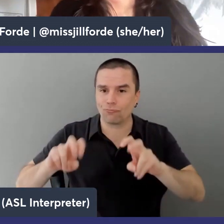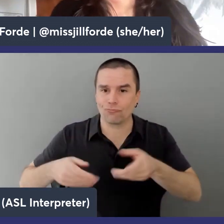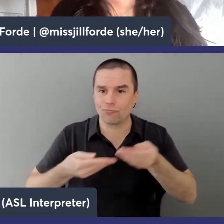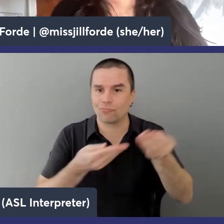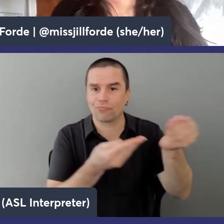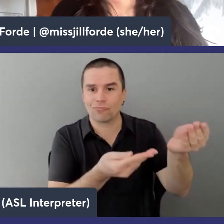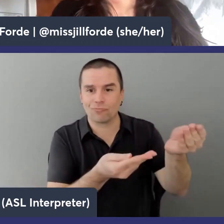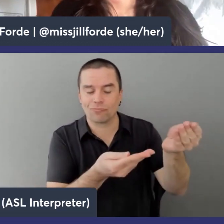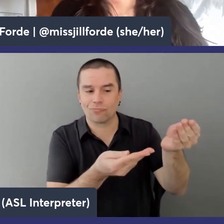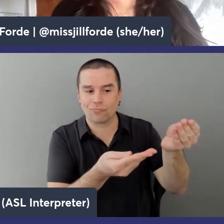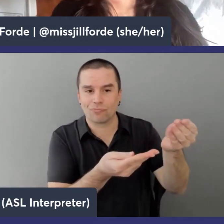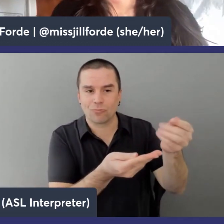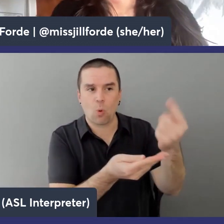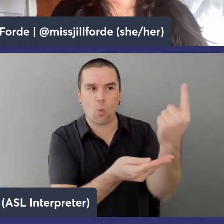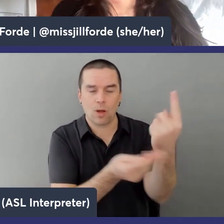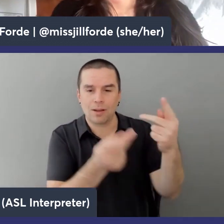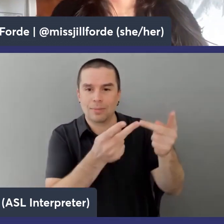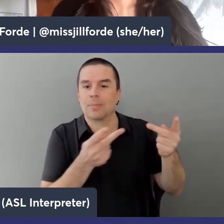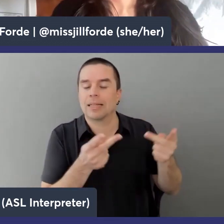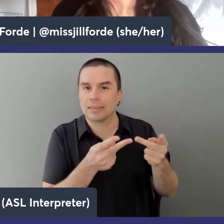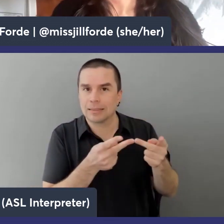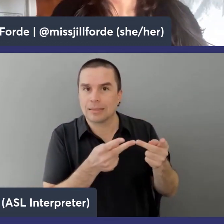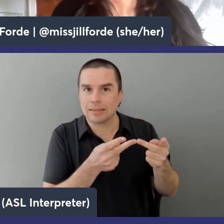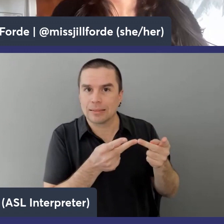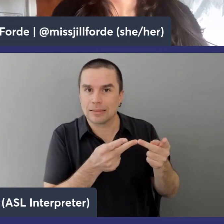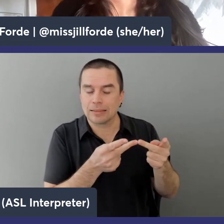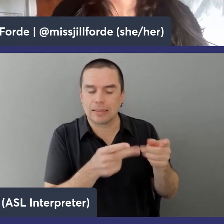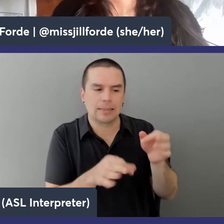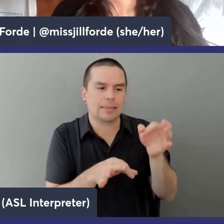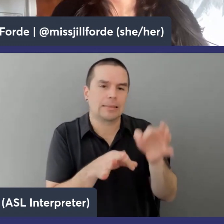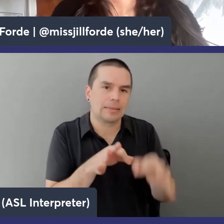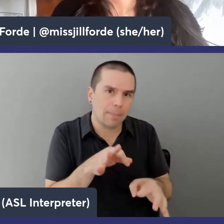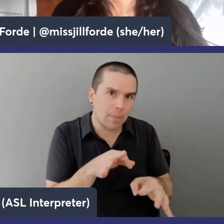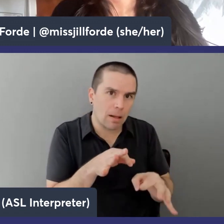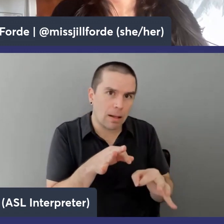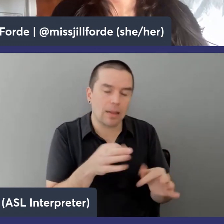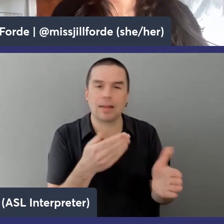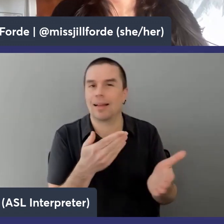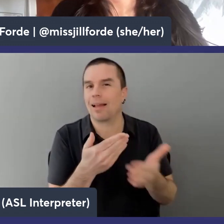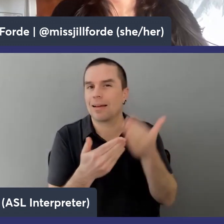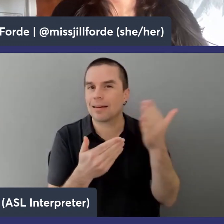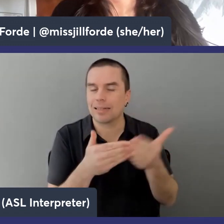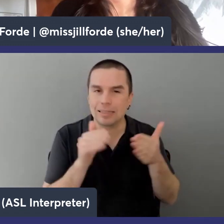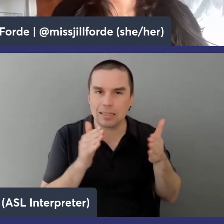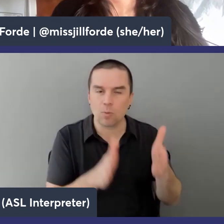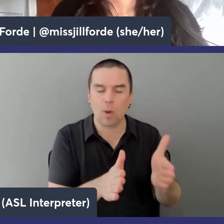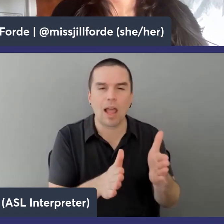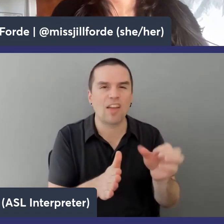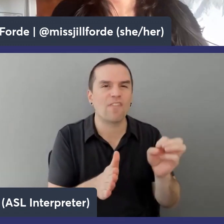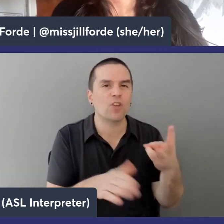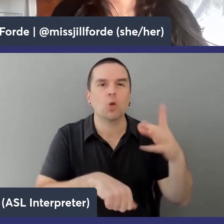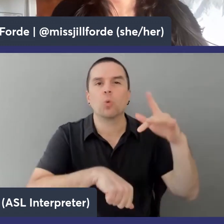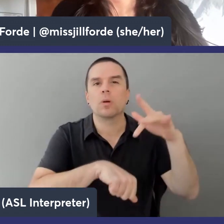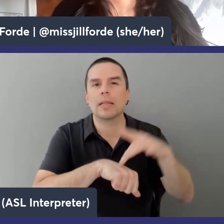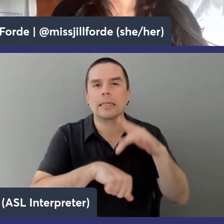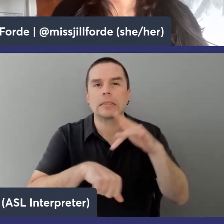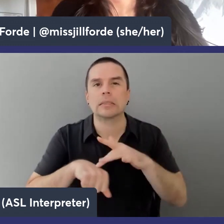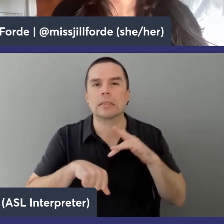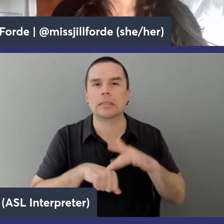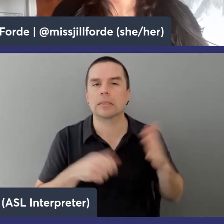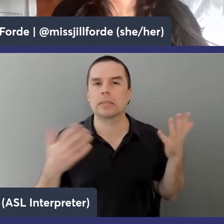that information in one place in a very simple and easy way with a few clicks by